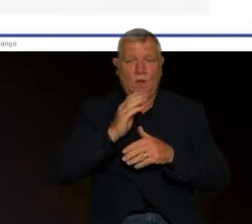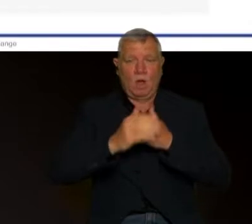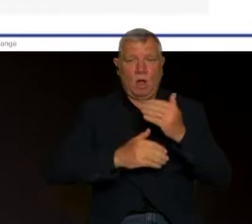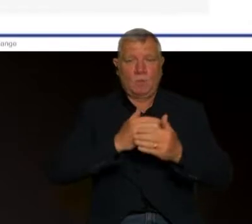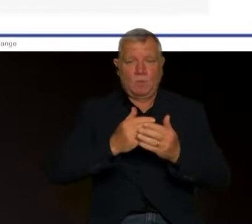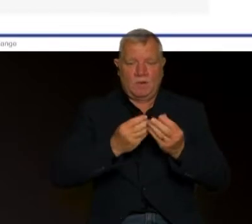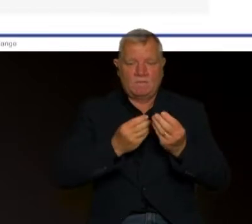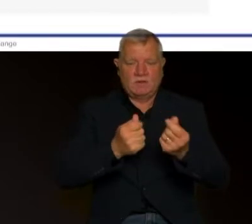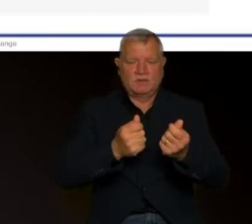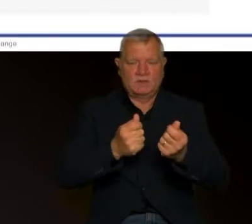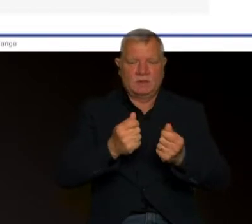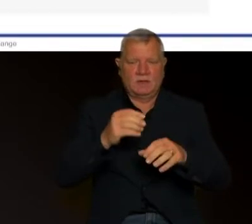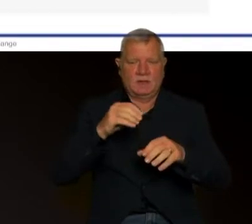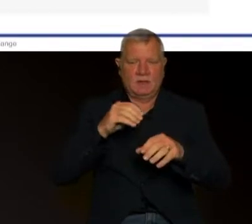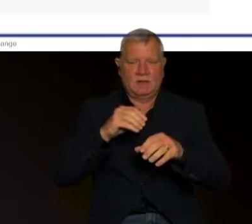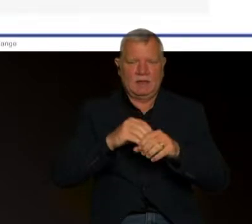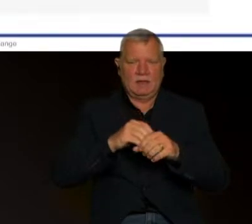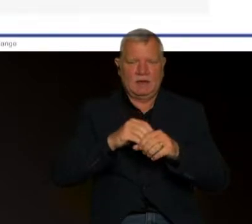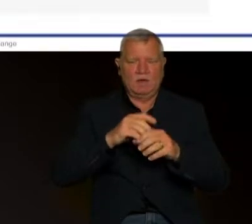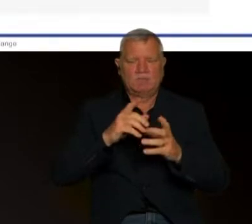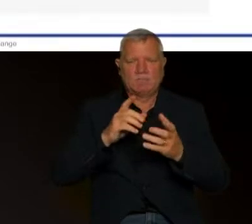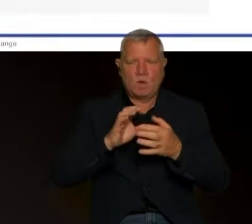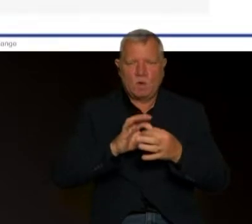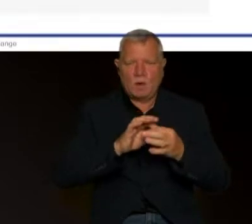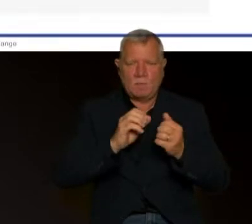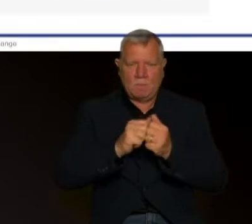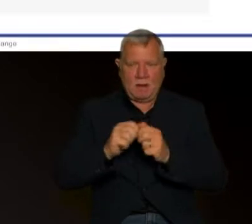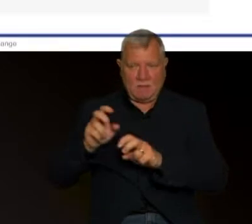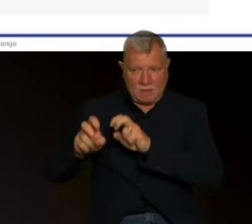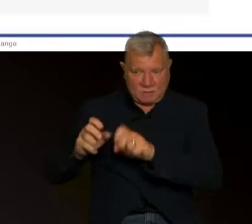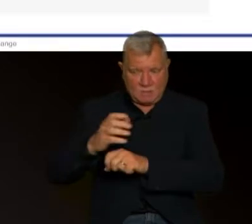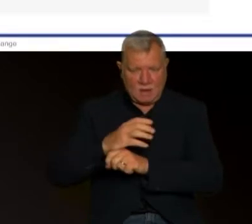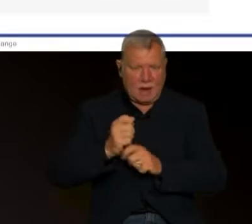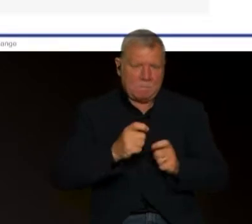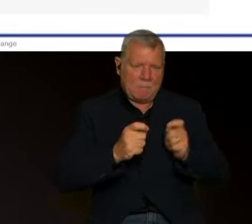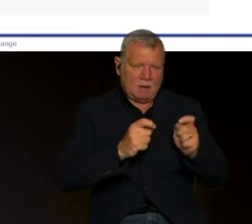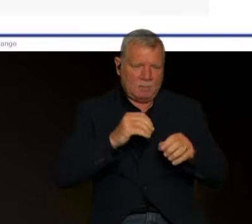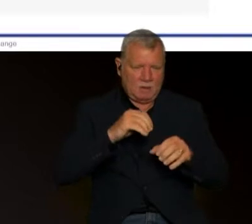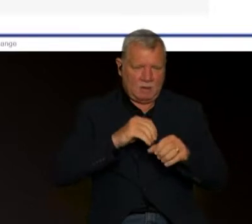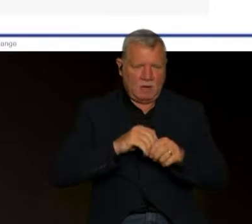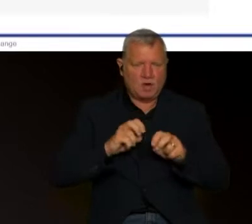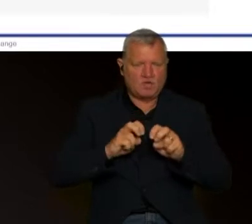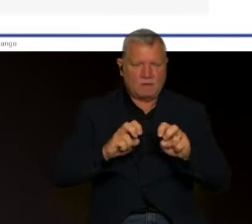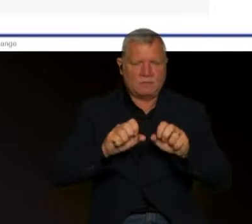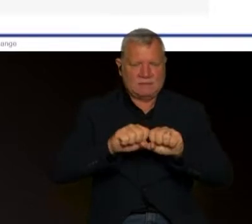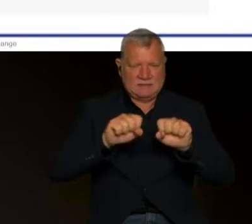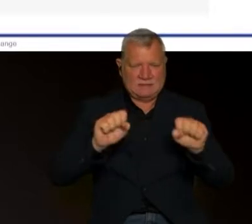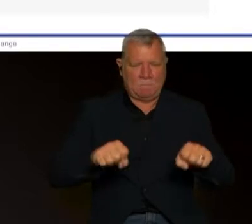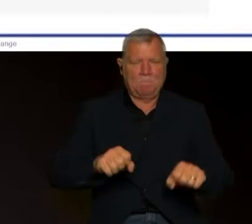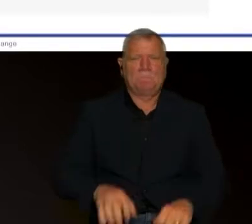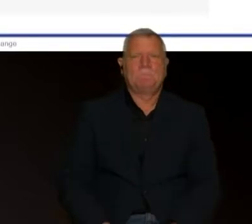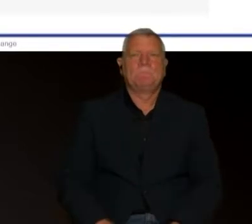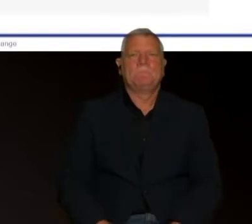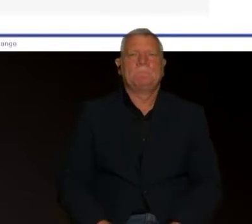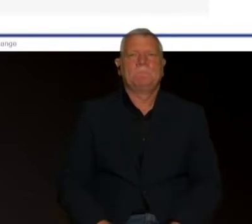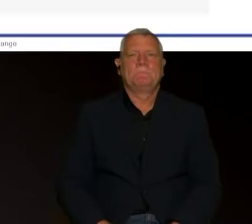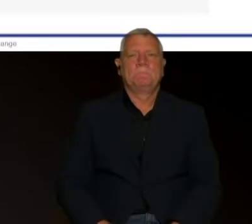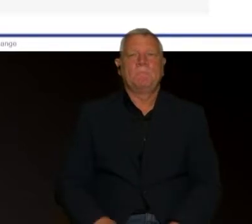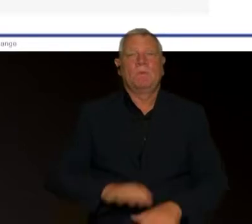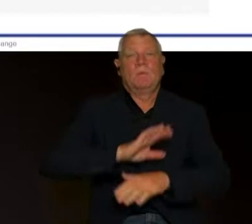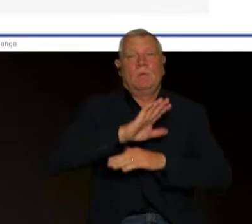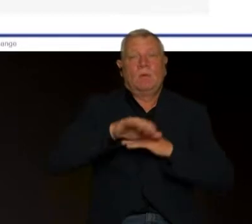operational efficiencies through effective coordination of investments and management activities across transportation systems. All